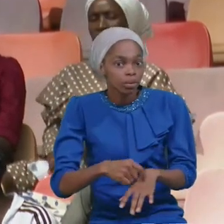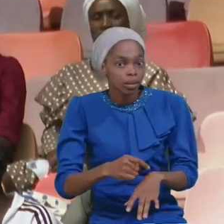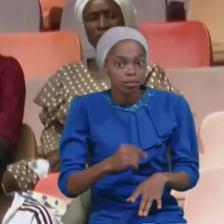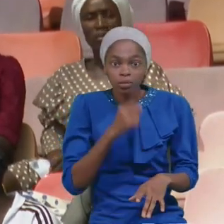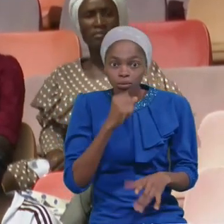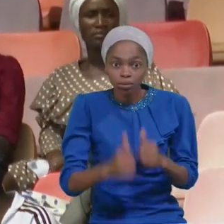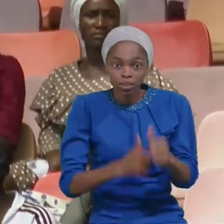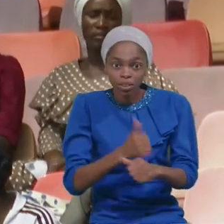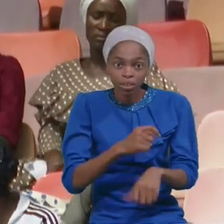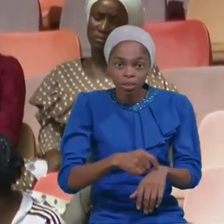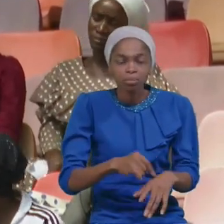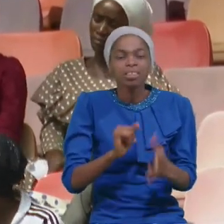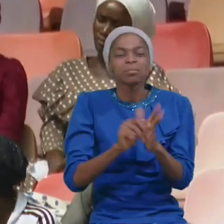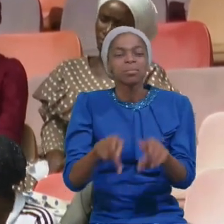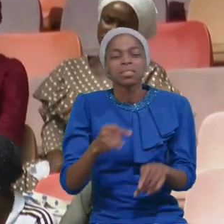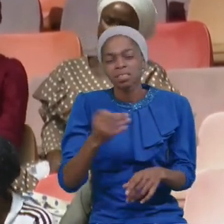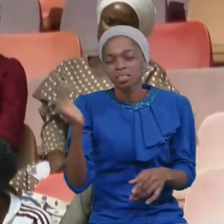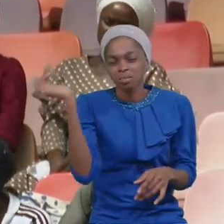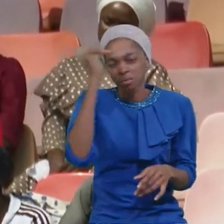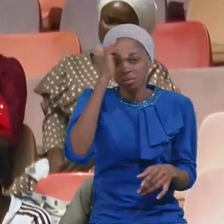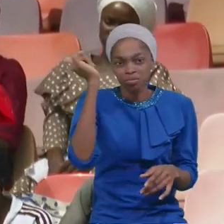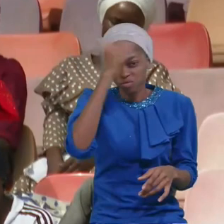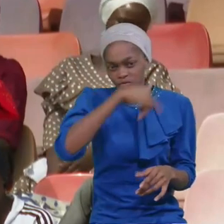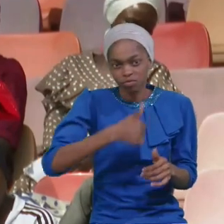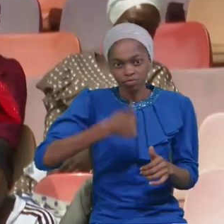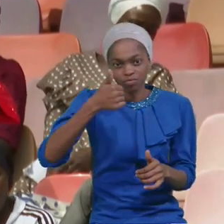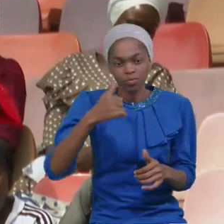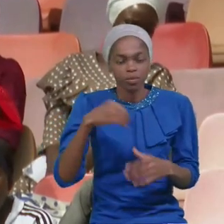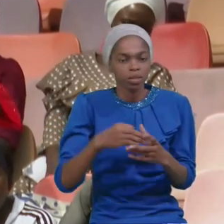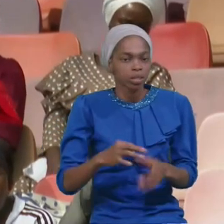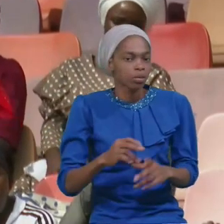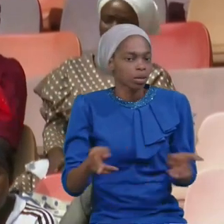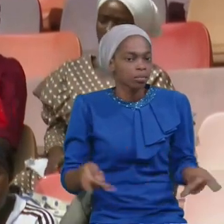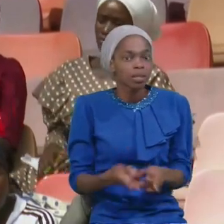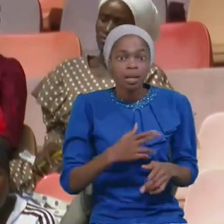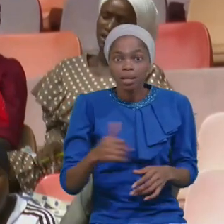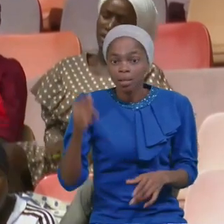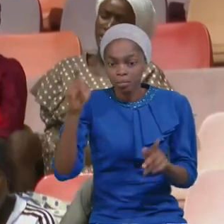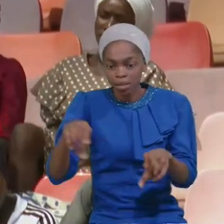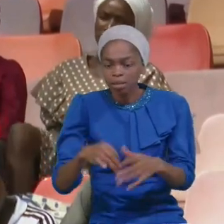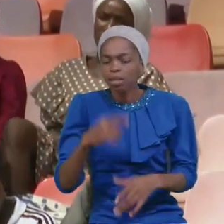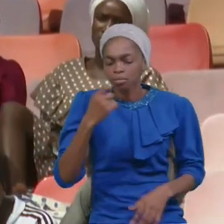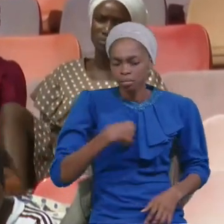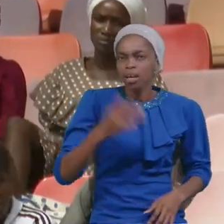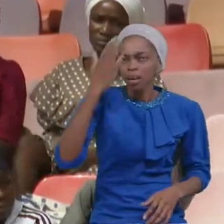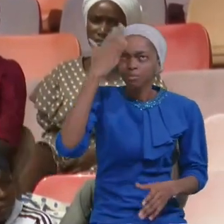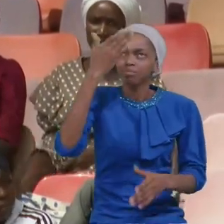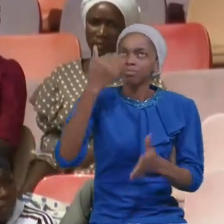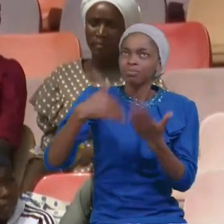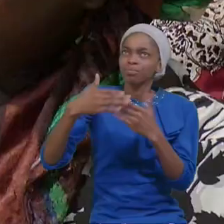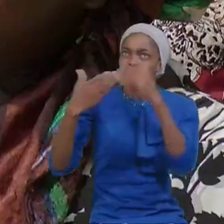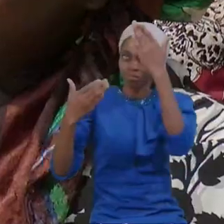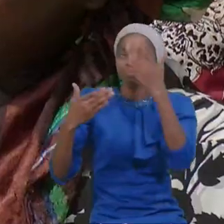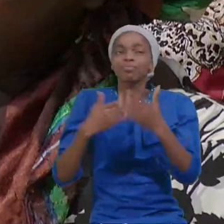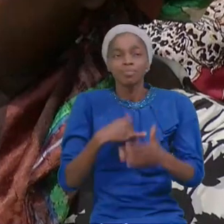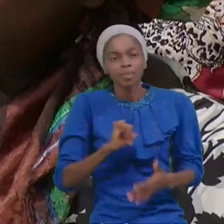is heaven. I know that heaven is there. And to get there, this is what it requires. The only one that